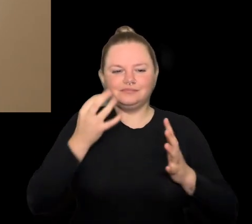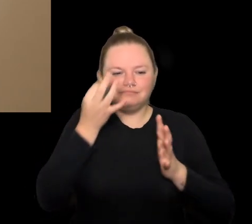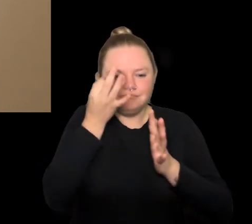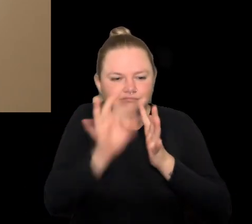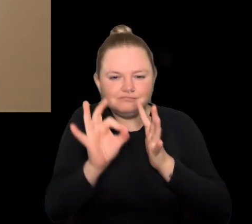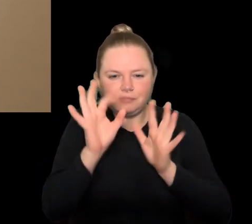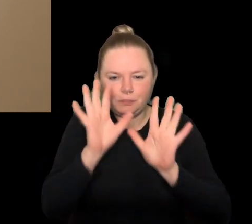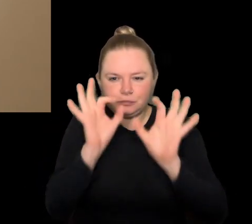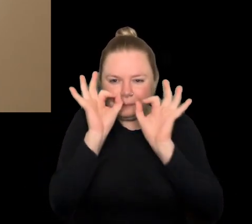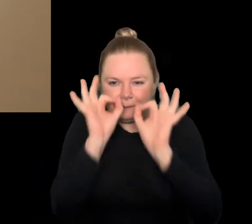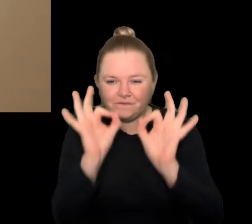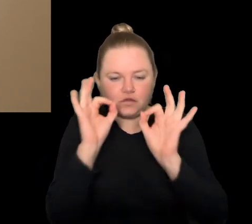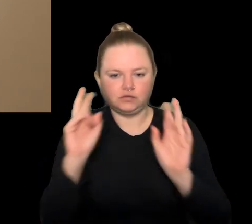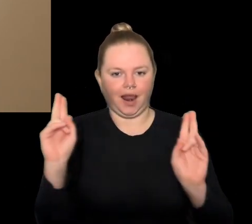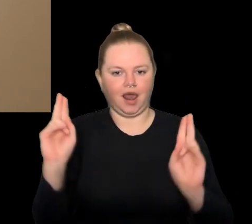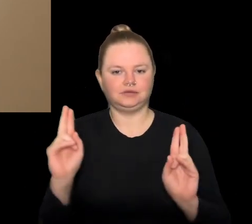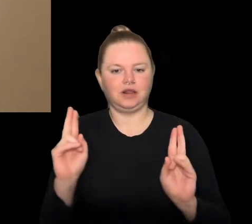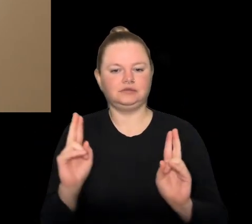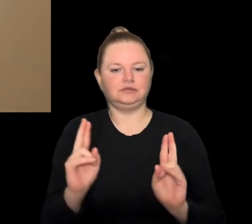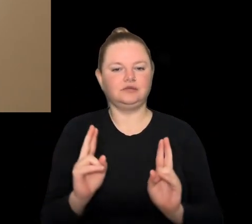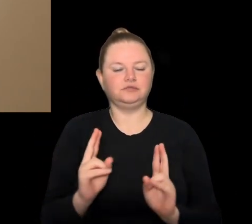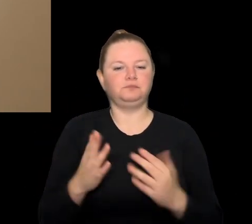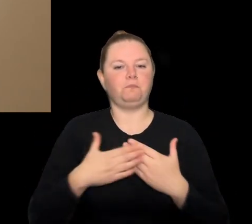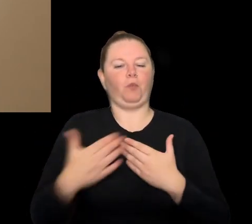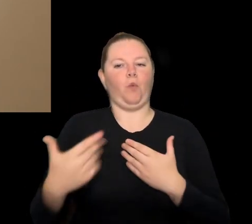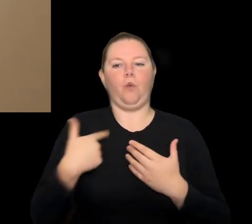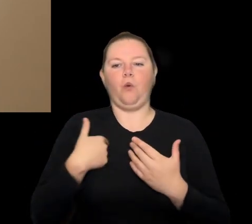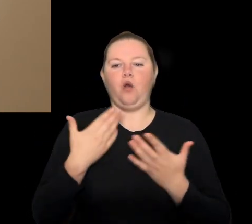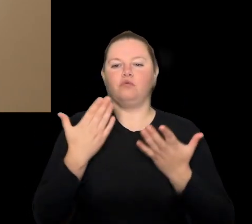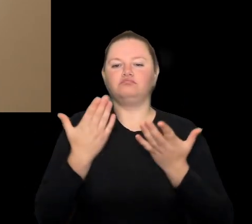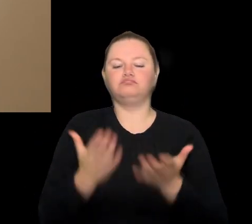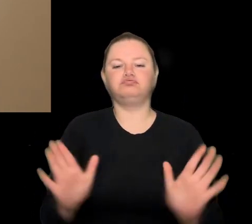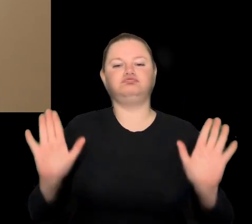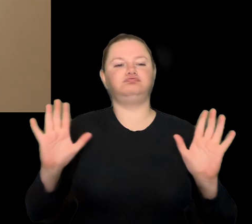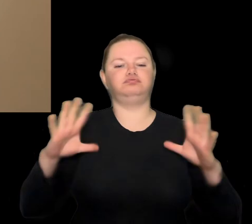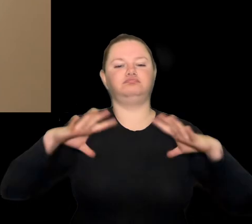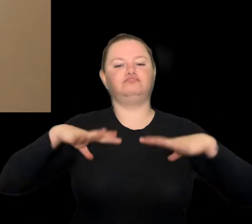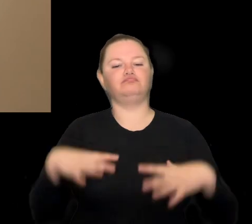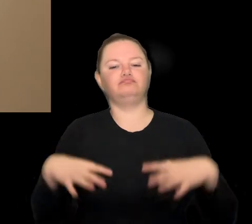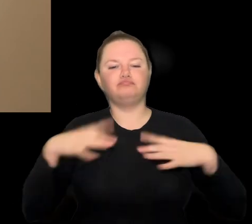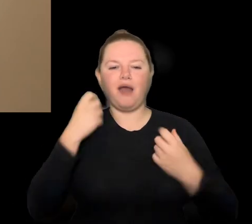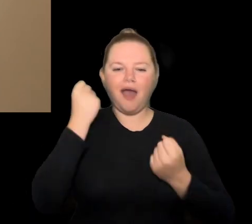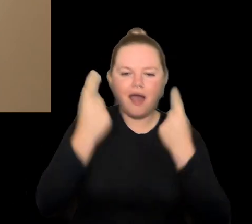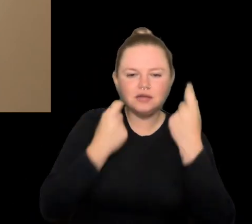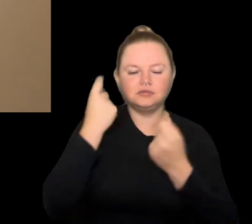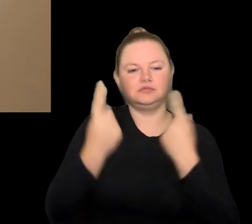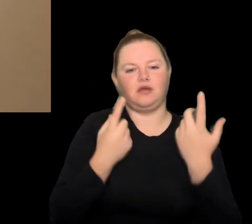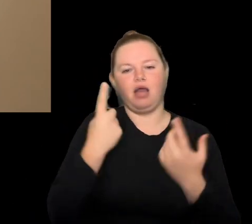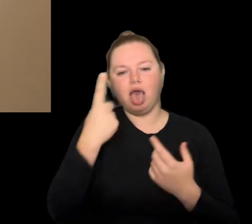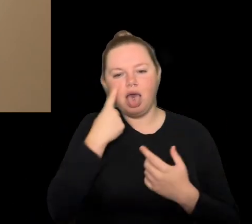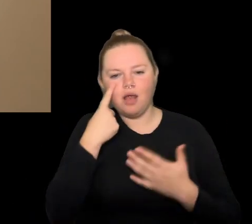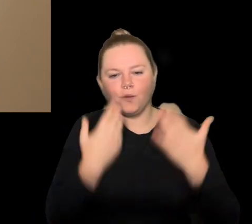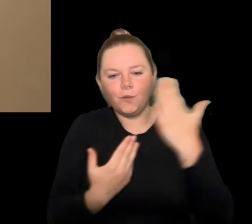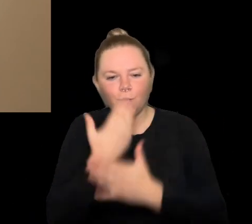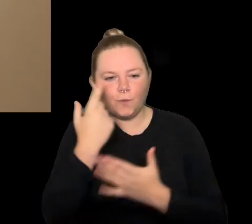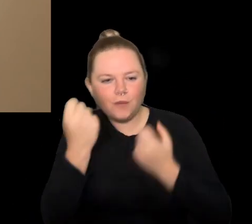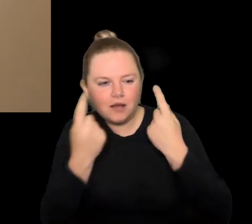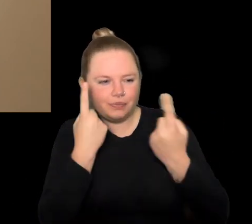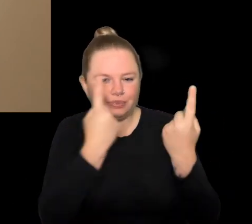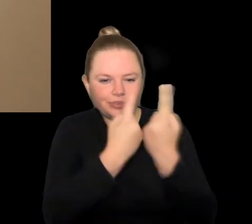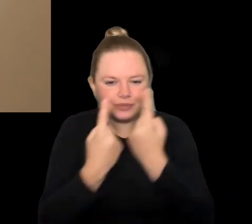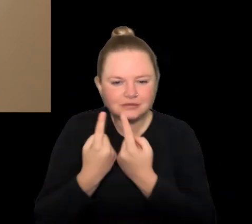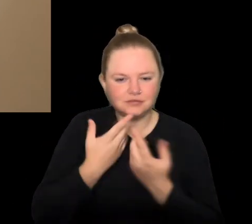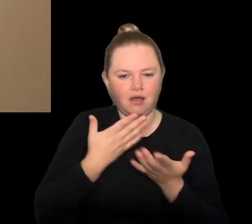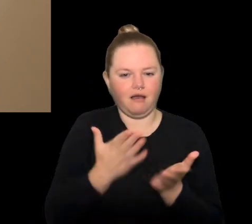of a perfectionist in a way. I'm more free to the ideas and open to try